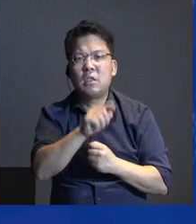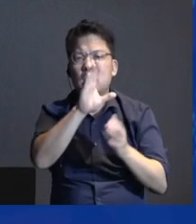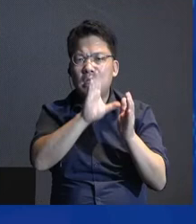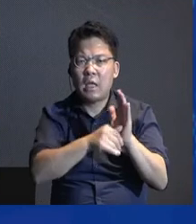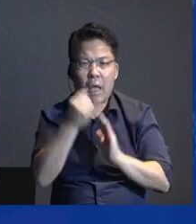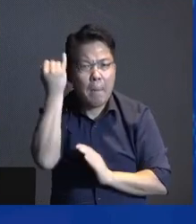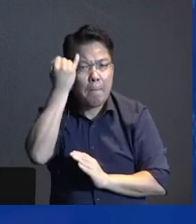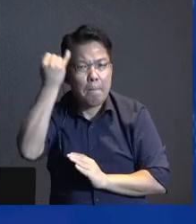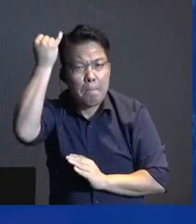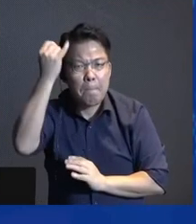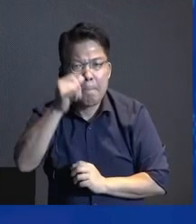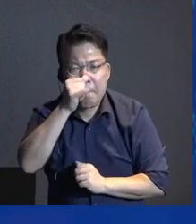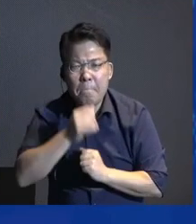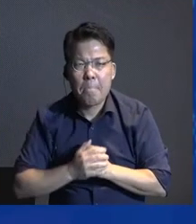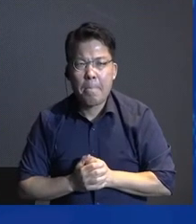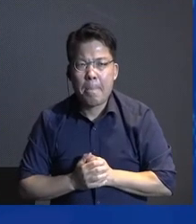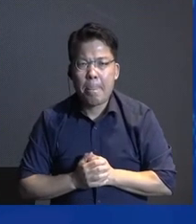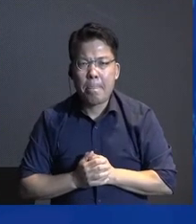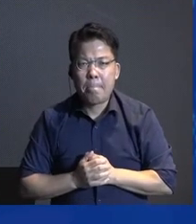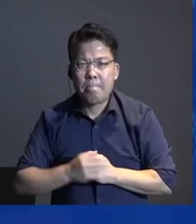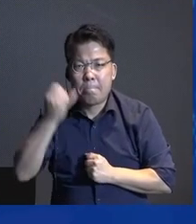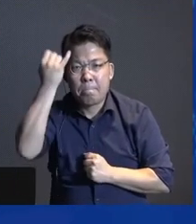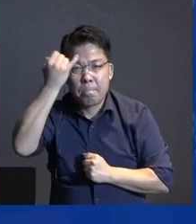mutual aid device.